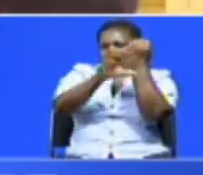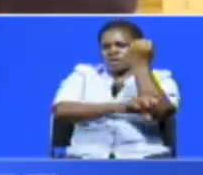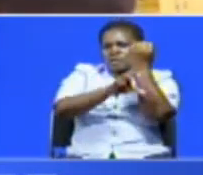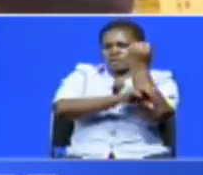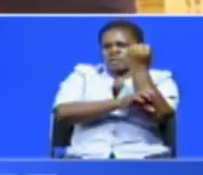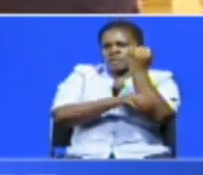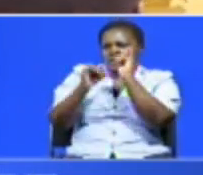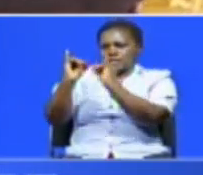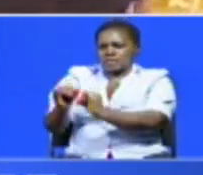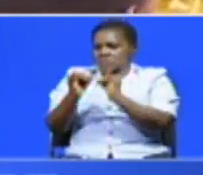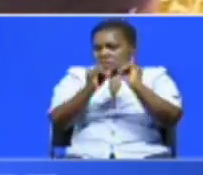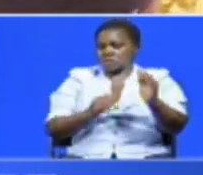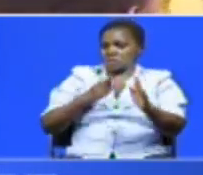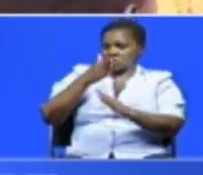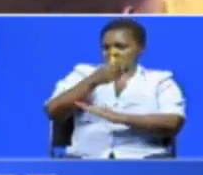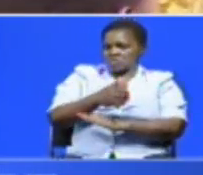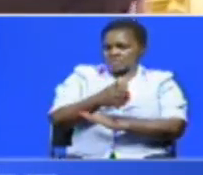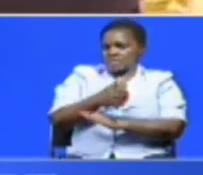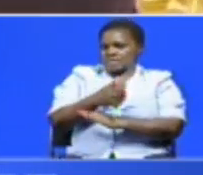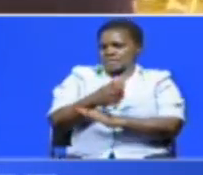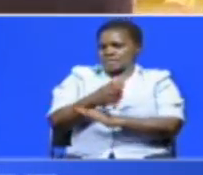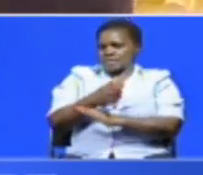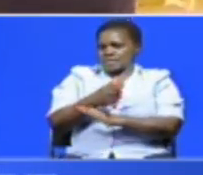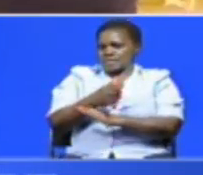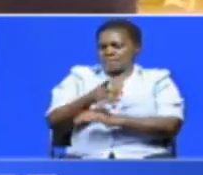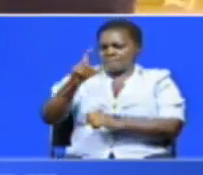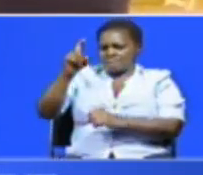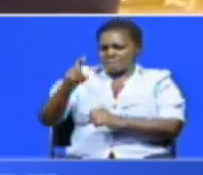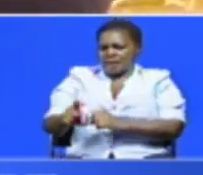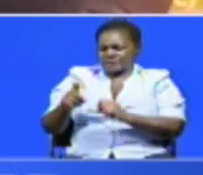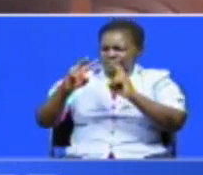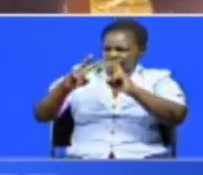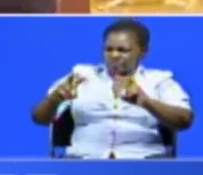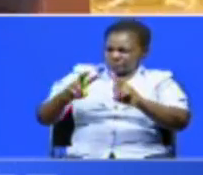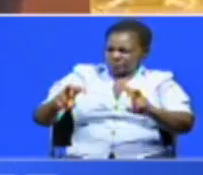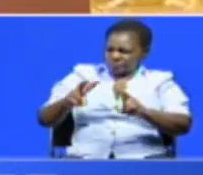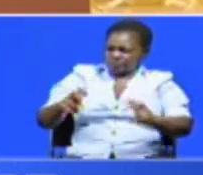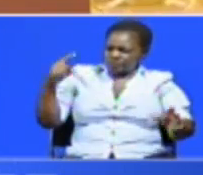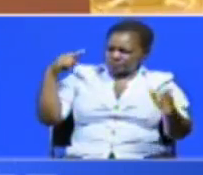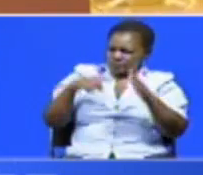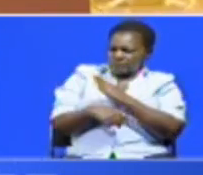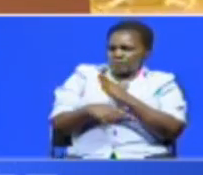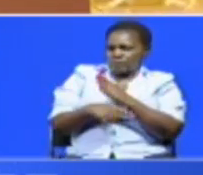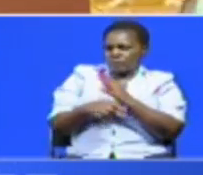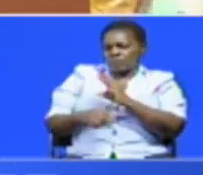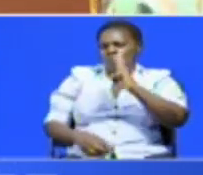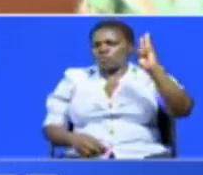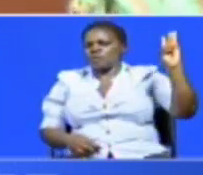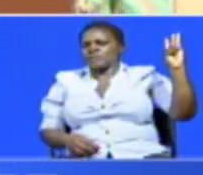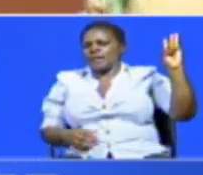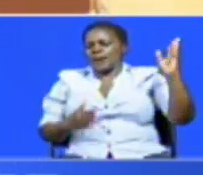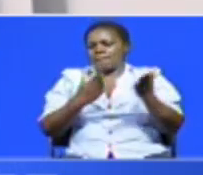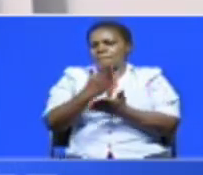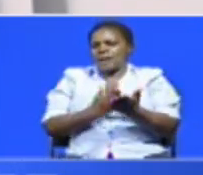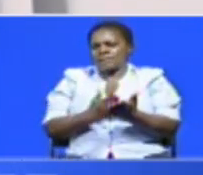every individual crossing the border point is now subjected to mandatory screening. In Western region, all the